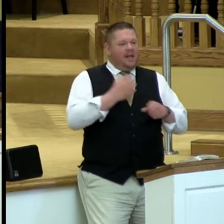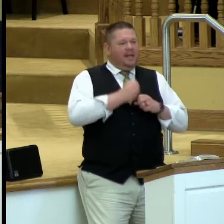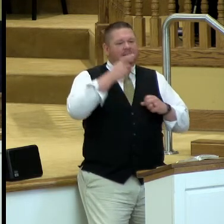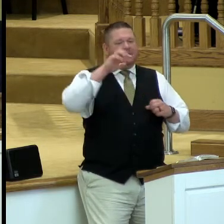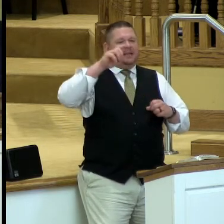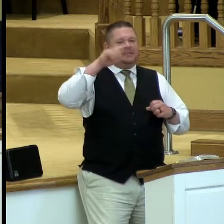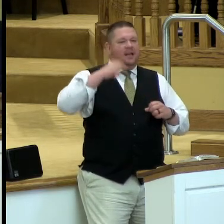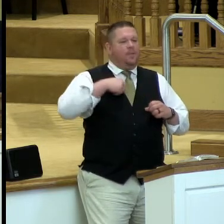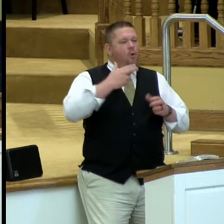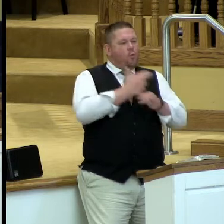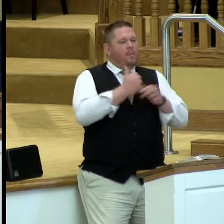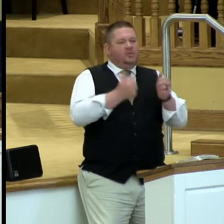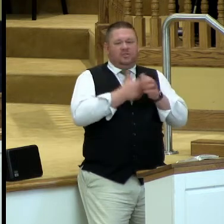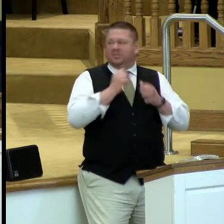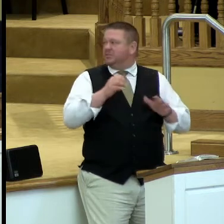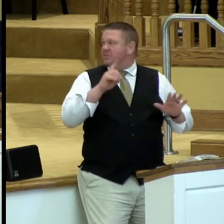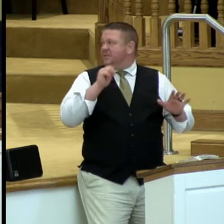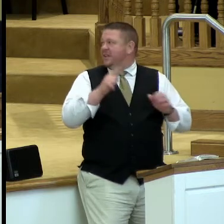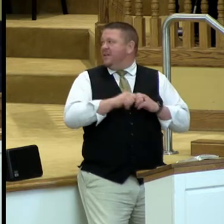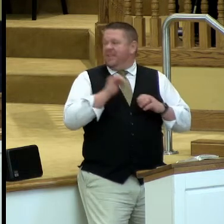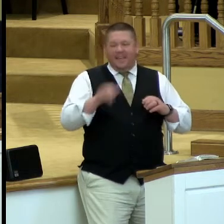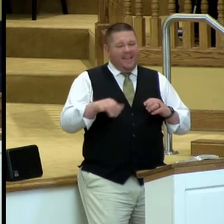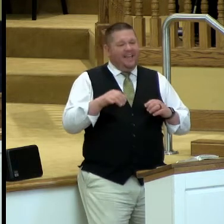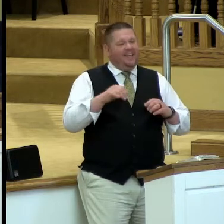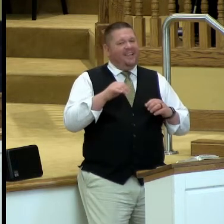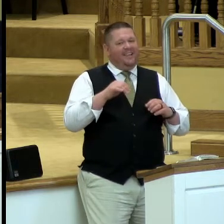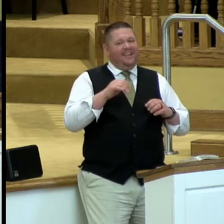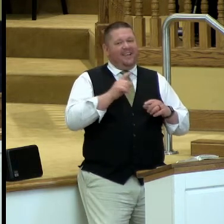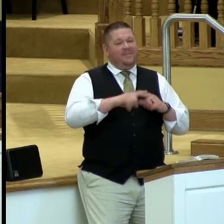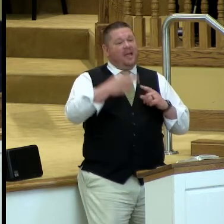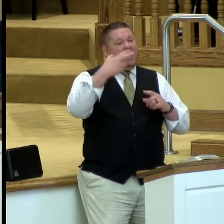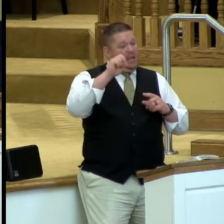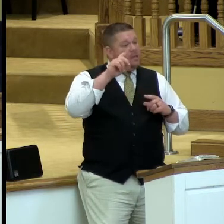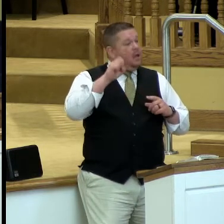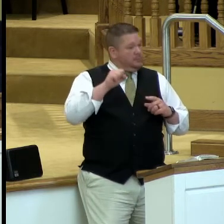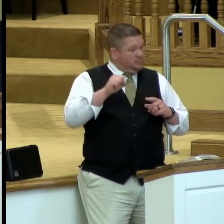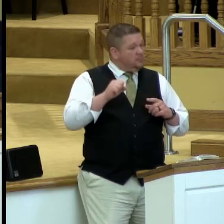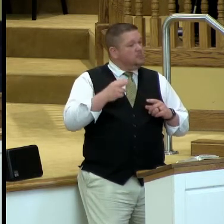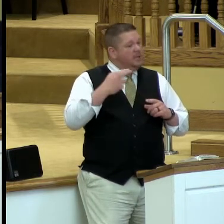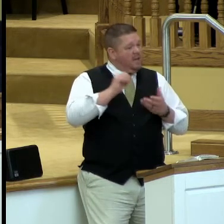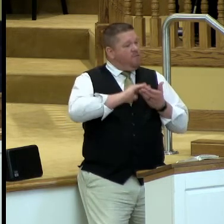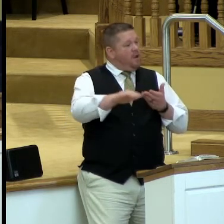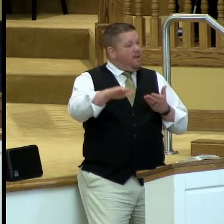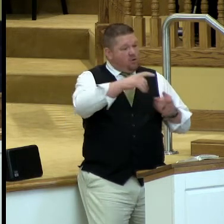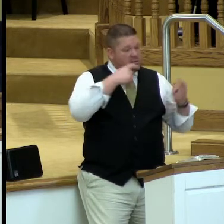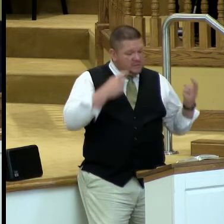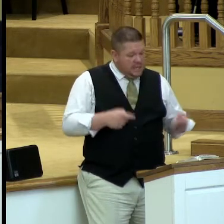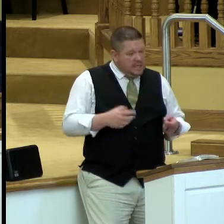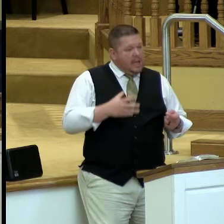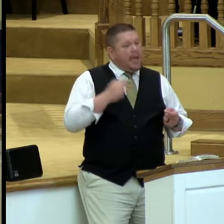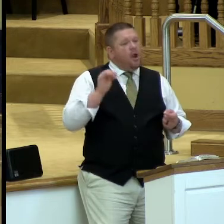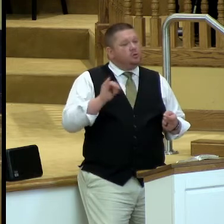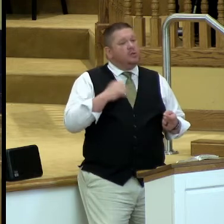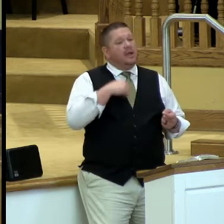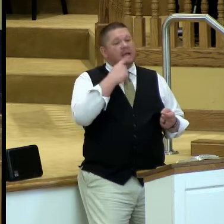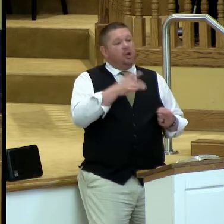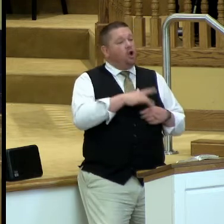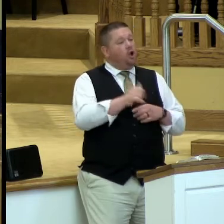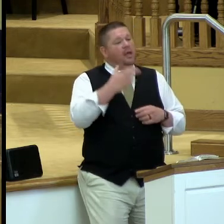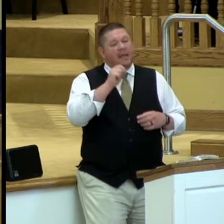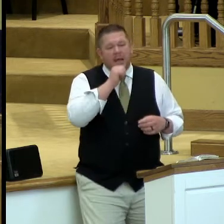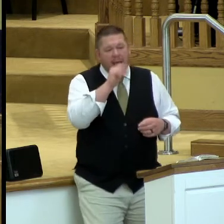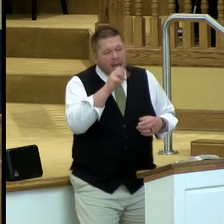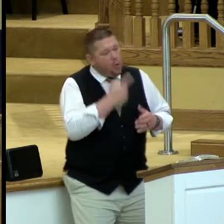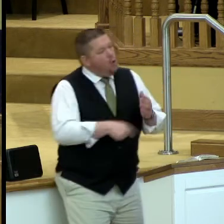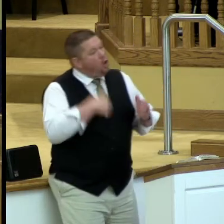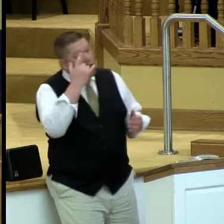I get spaced out. I'm a rabbit chaser, so deal with it. But he does. He forgives your sin, and also, like I said earlier,